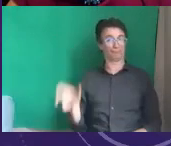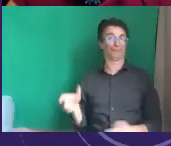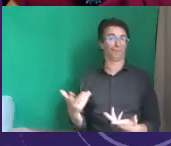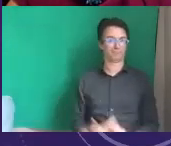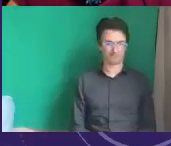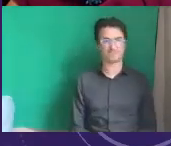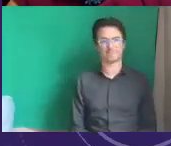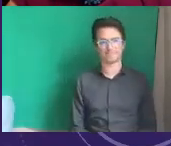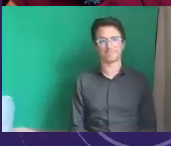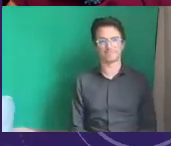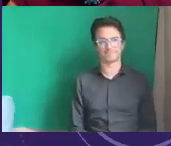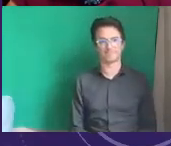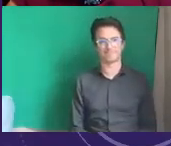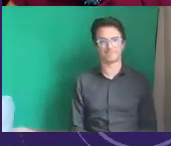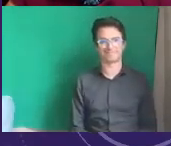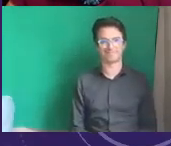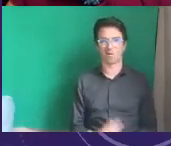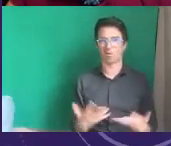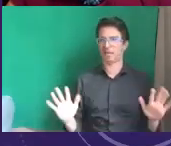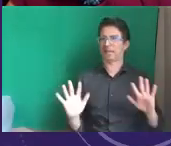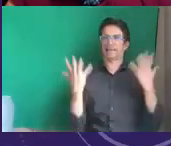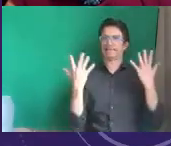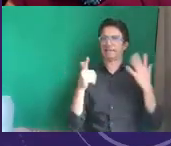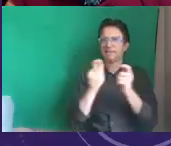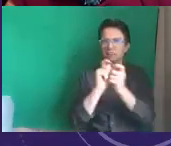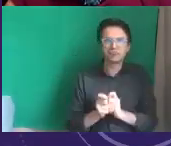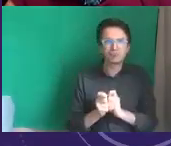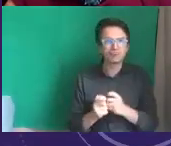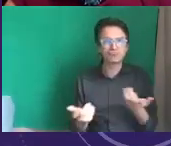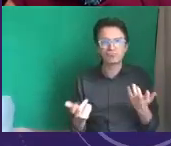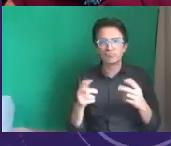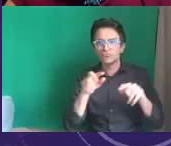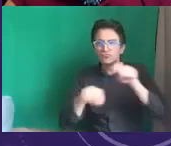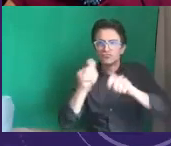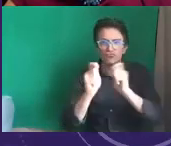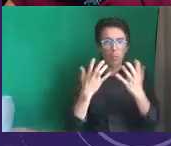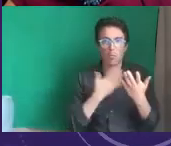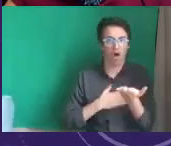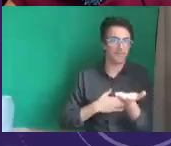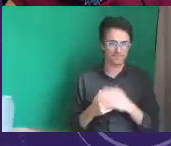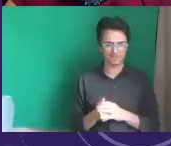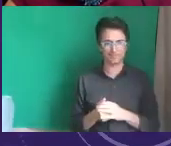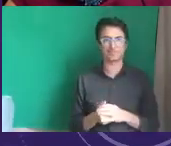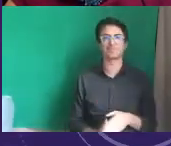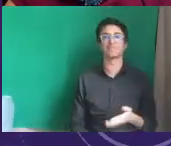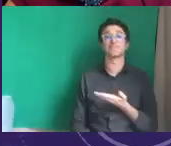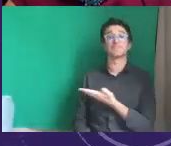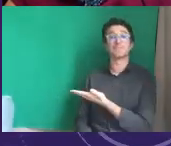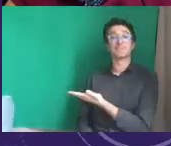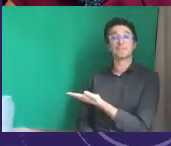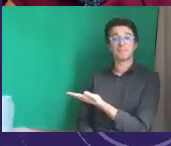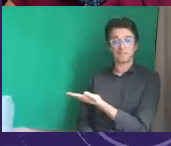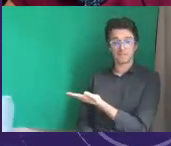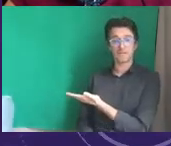This is a screenshot of Twitter dashboard. Now I just uploaded